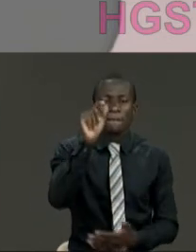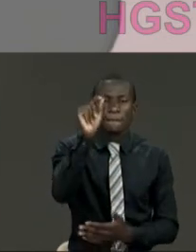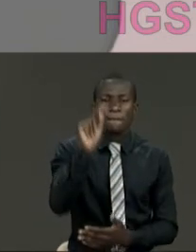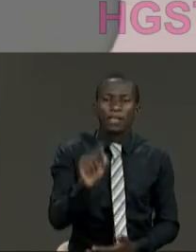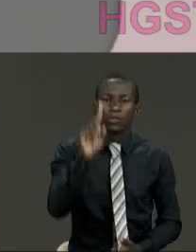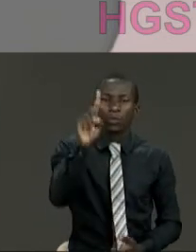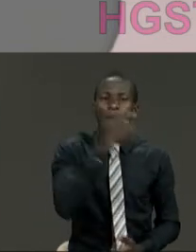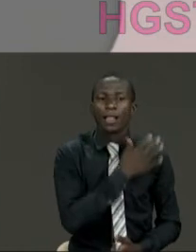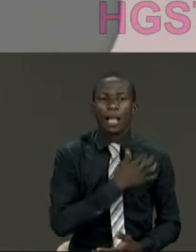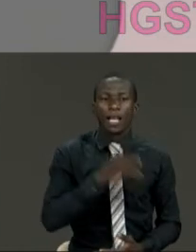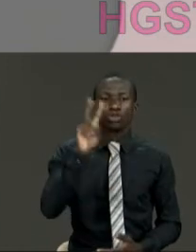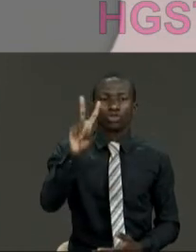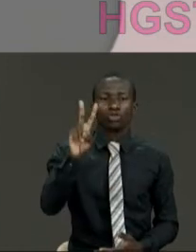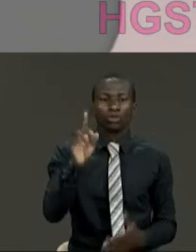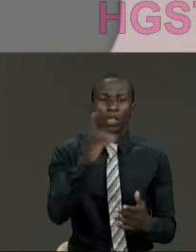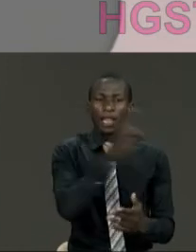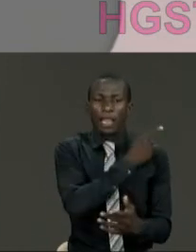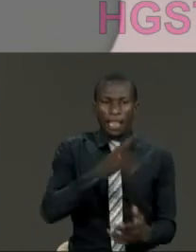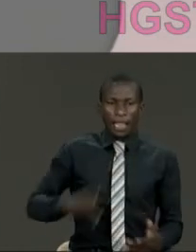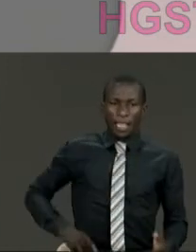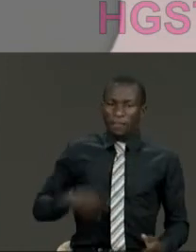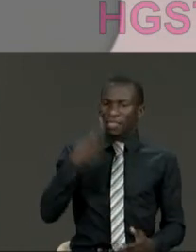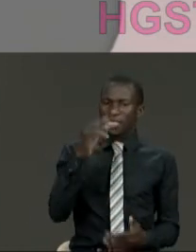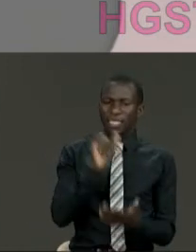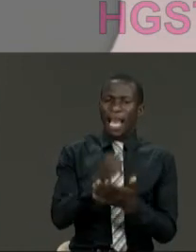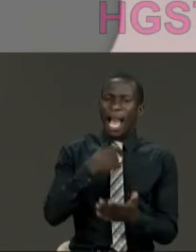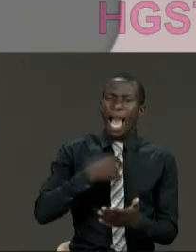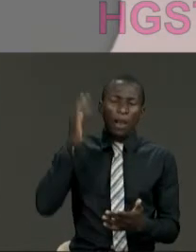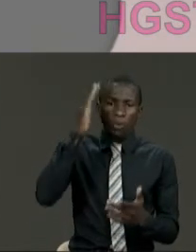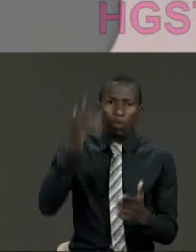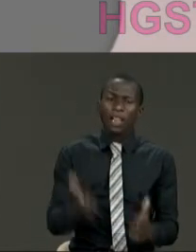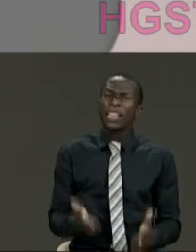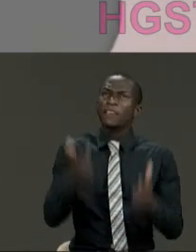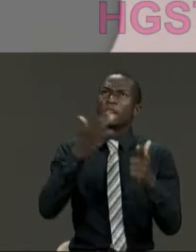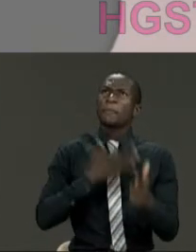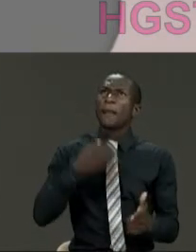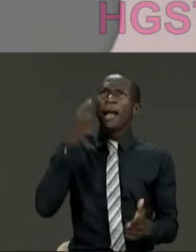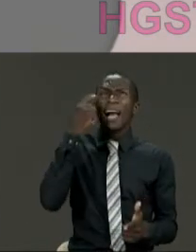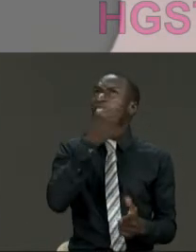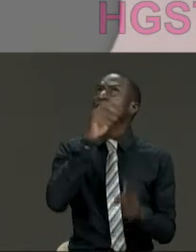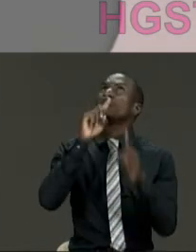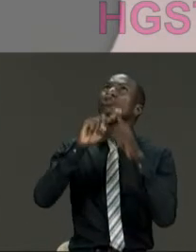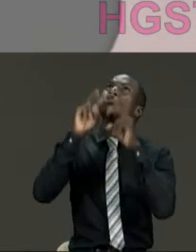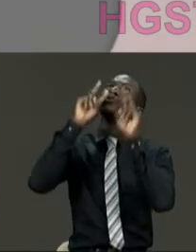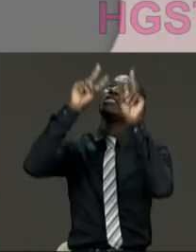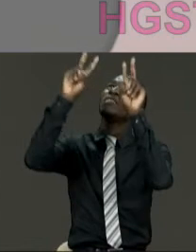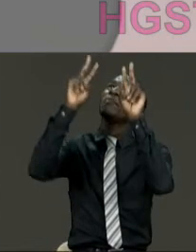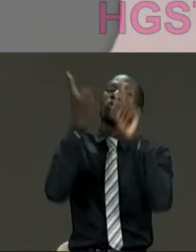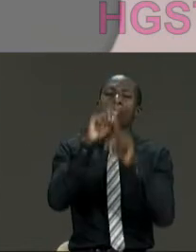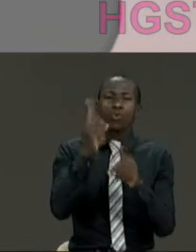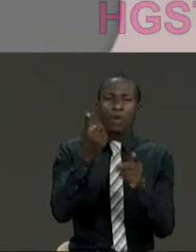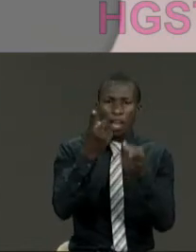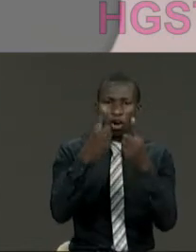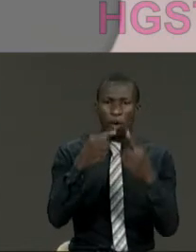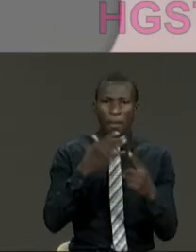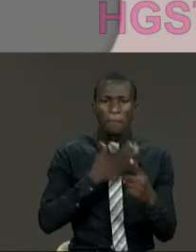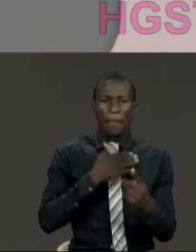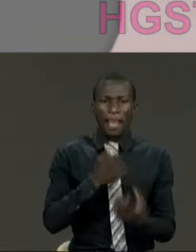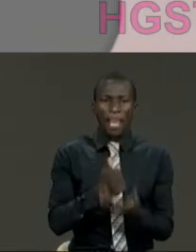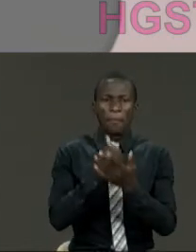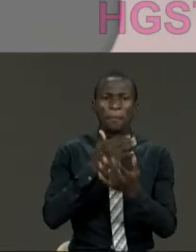Psalm 121:1-2. David said, I will lift up my eyes unto the hills. Where cometh my help? My help cometh from the